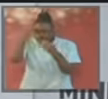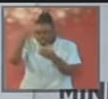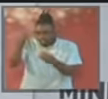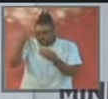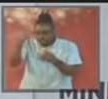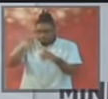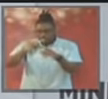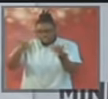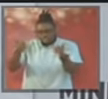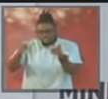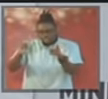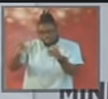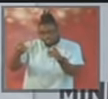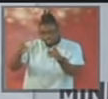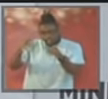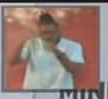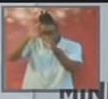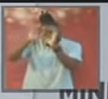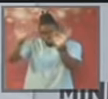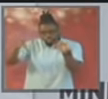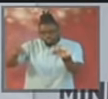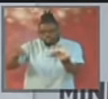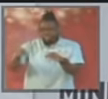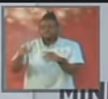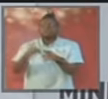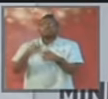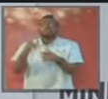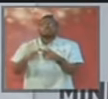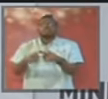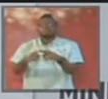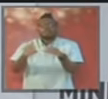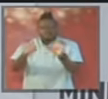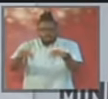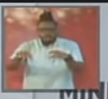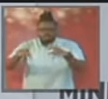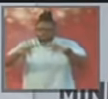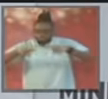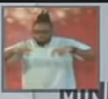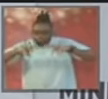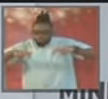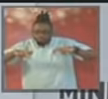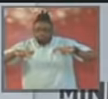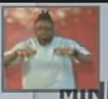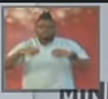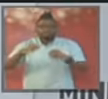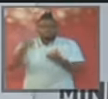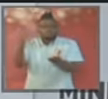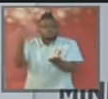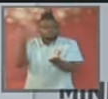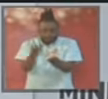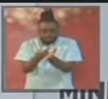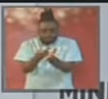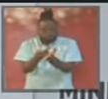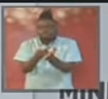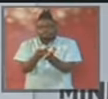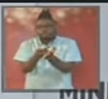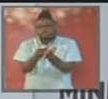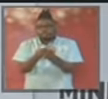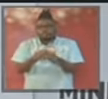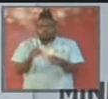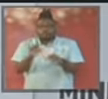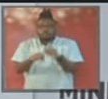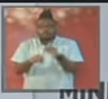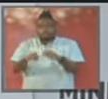of preventing the disease in an individual once vaccinated. So therefore, we have to get information from